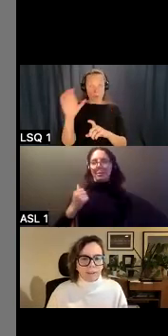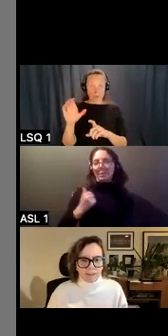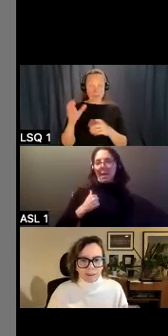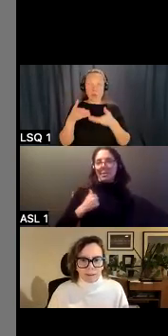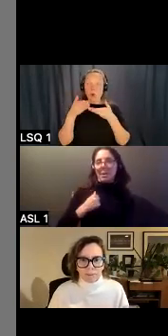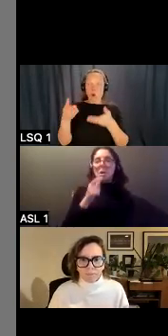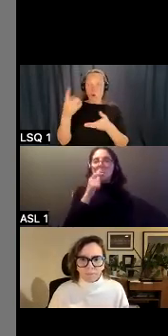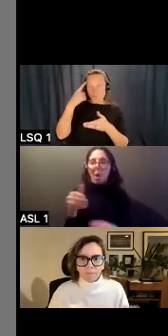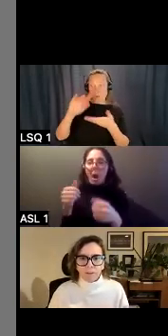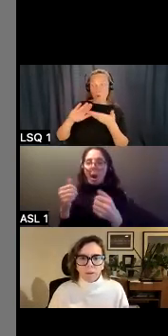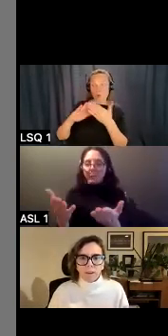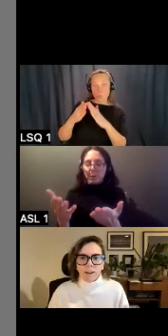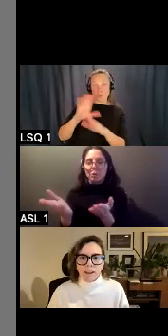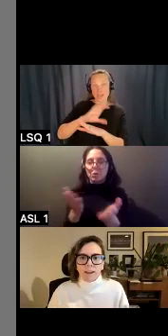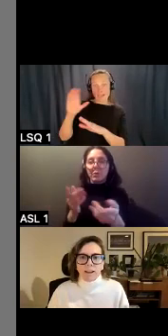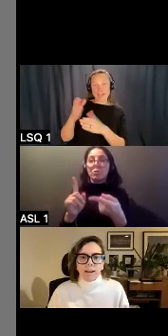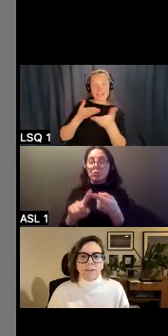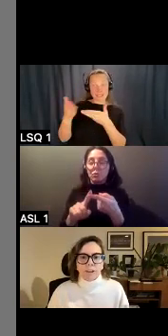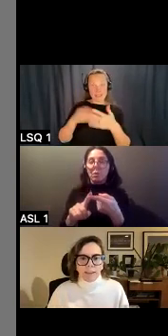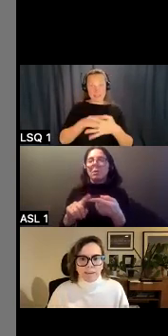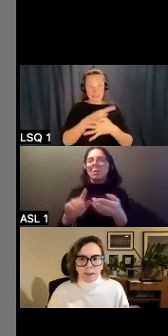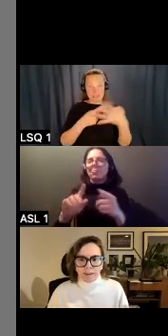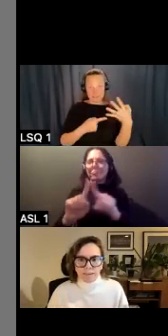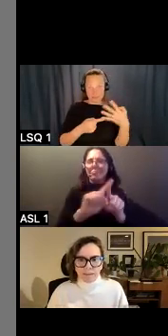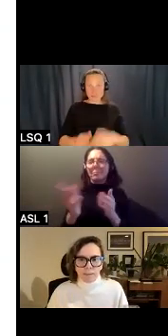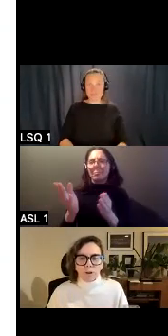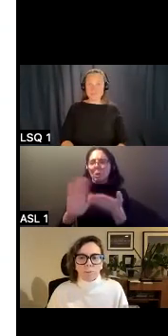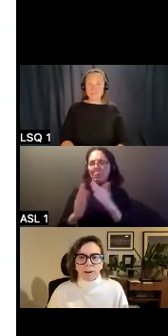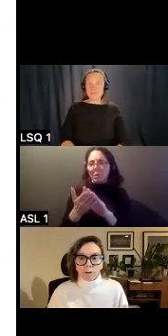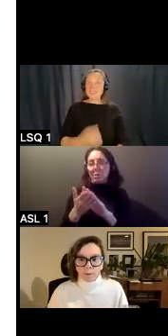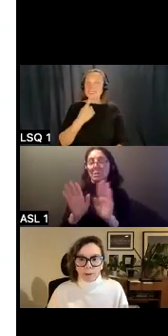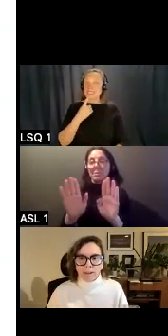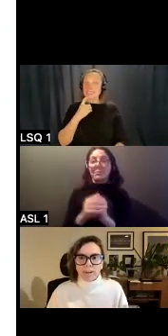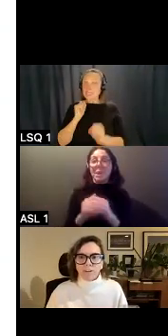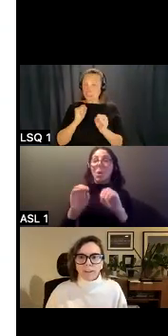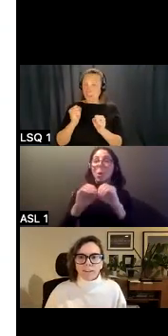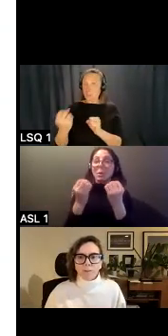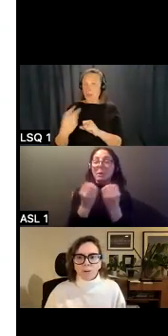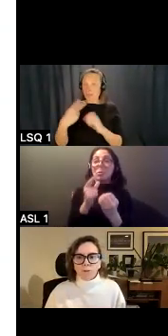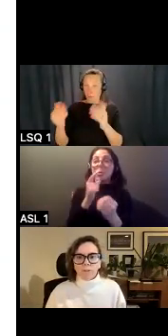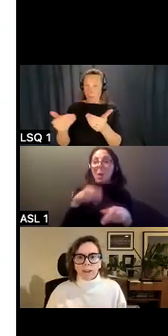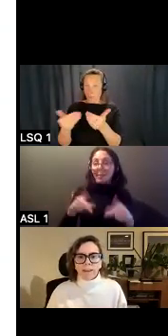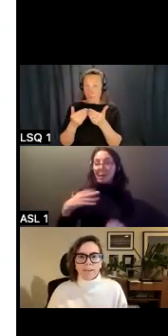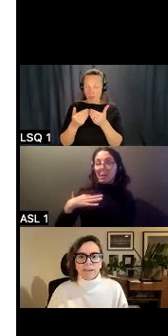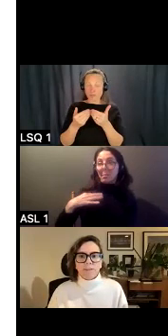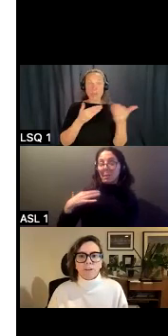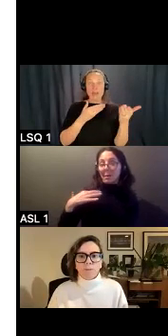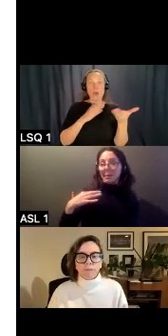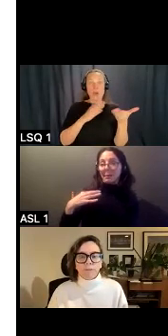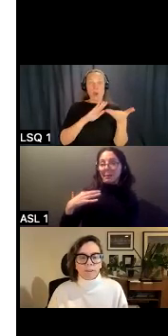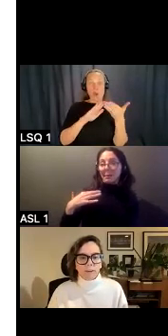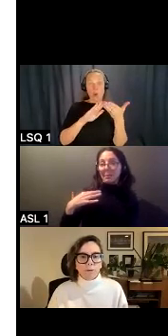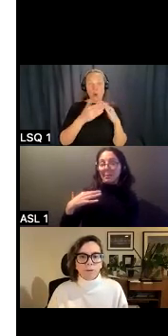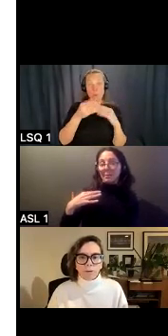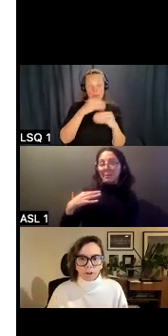offer services for Canadian communities. Organizations that are admissible have